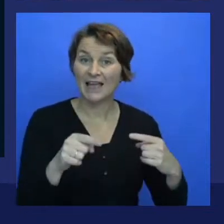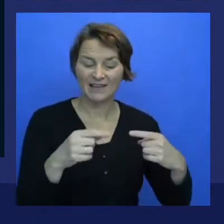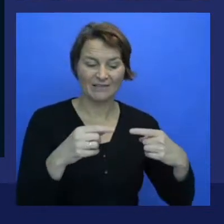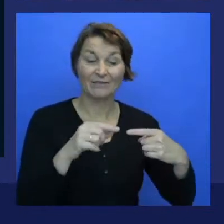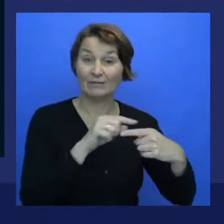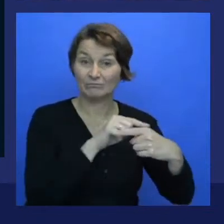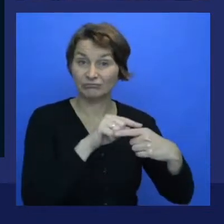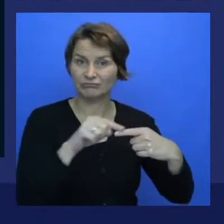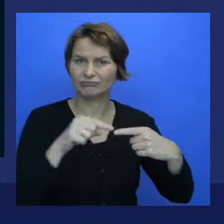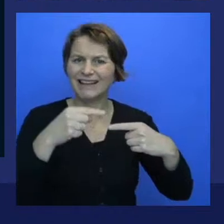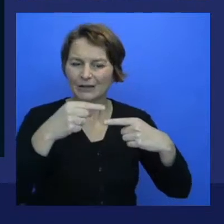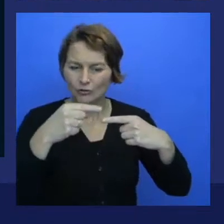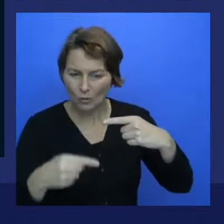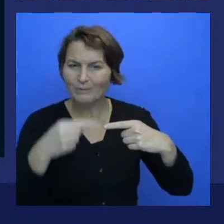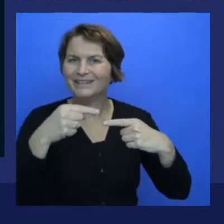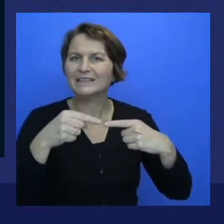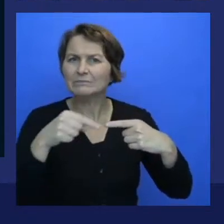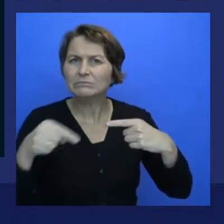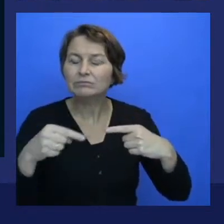What do you do then?